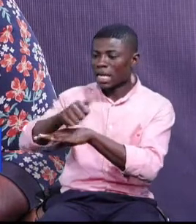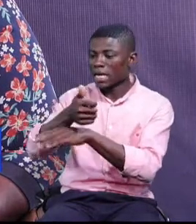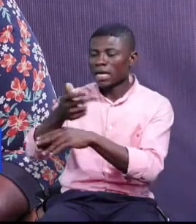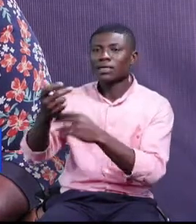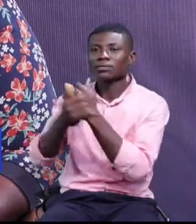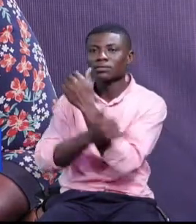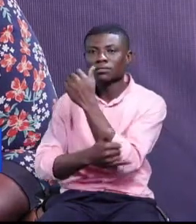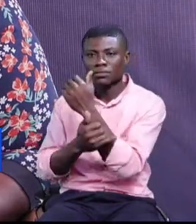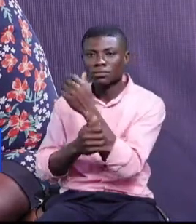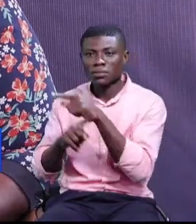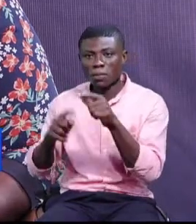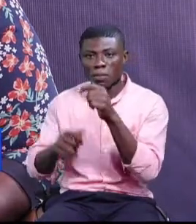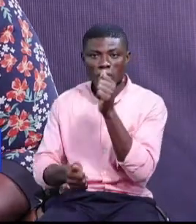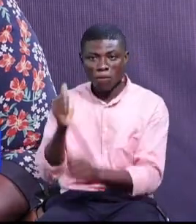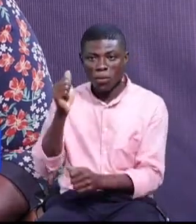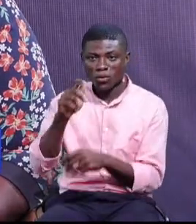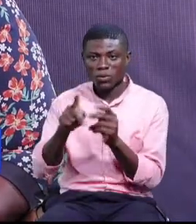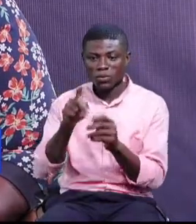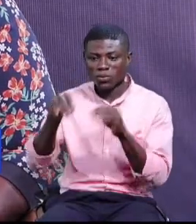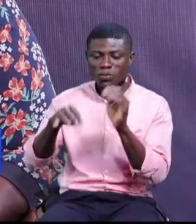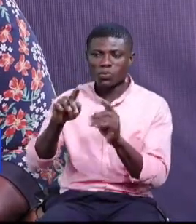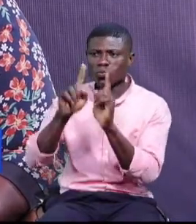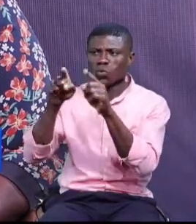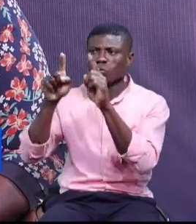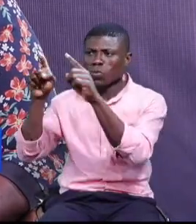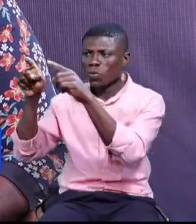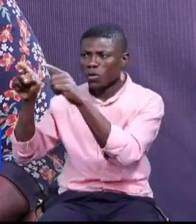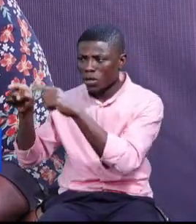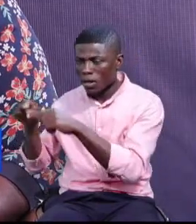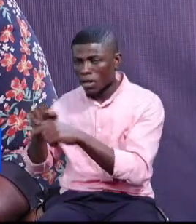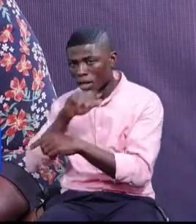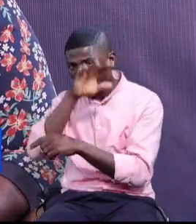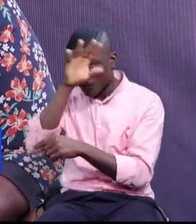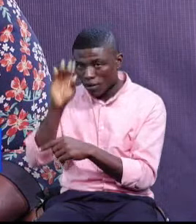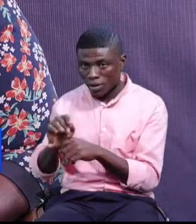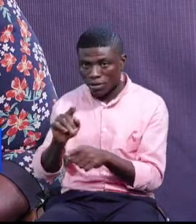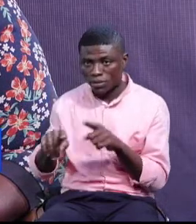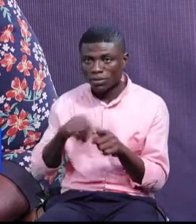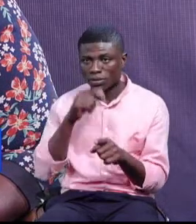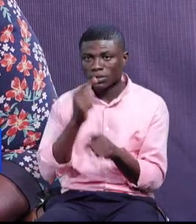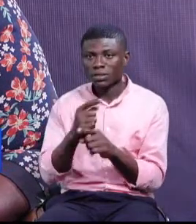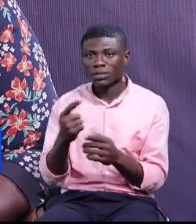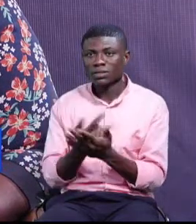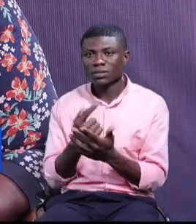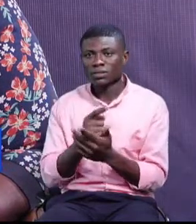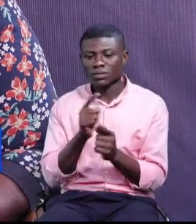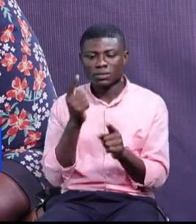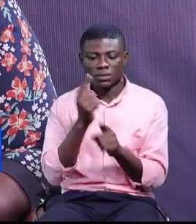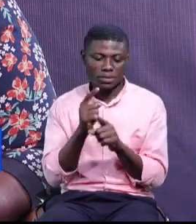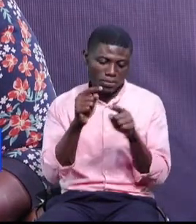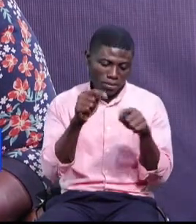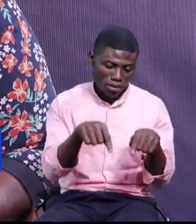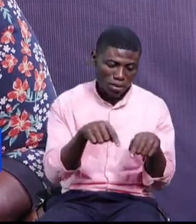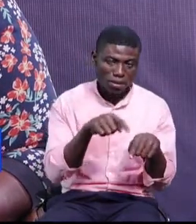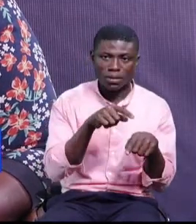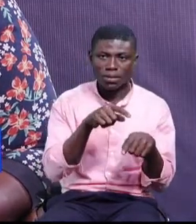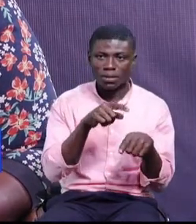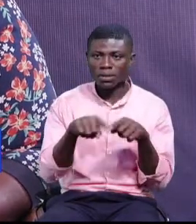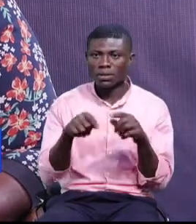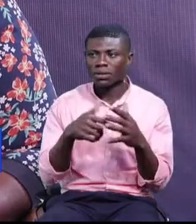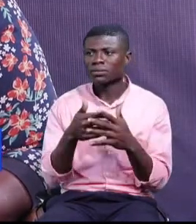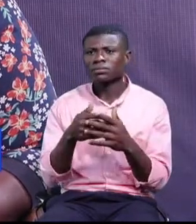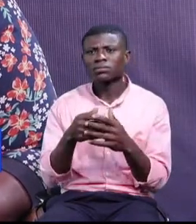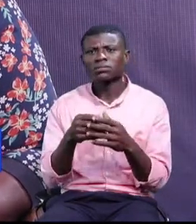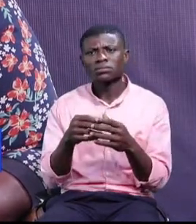places, because mostly investors have gone around Africa. So it is not just Ghana they are coming to, and they are hit